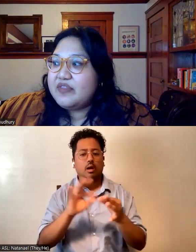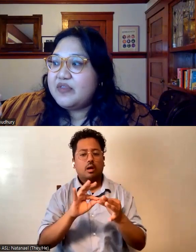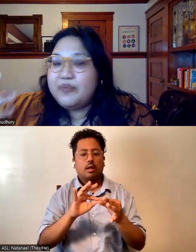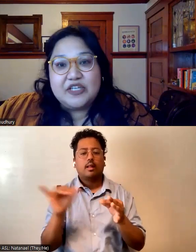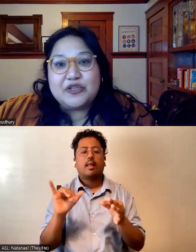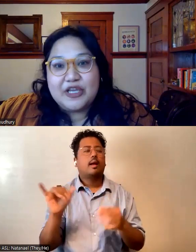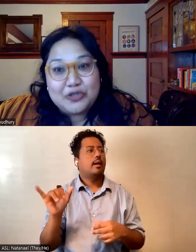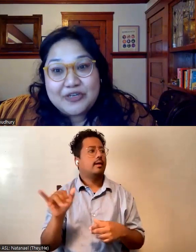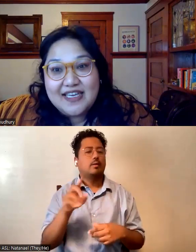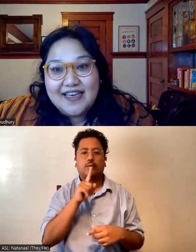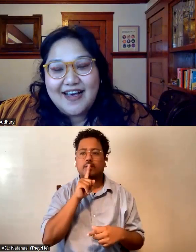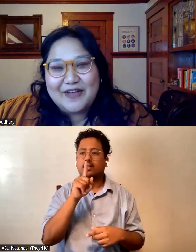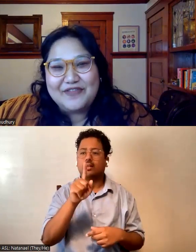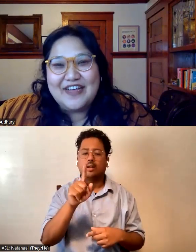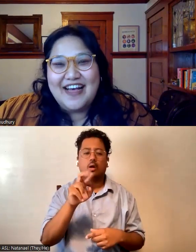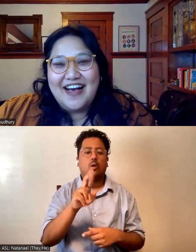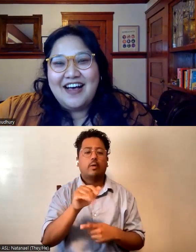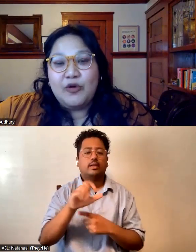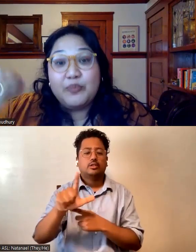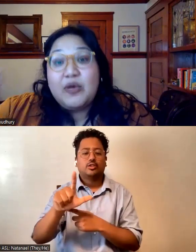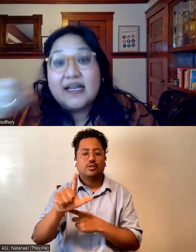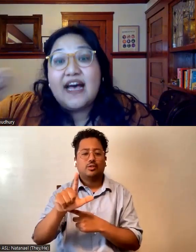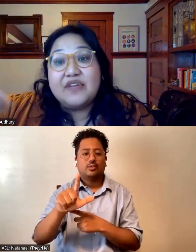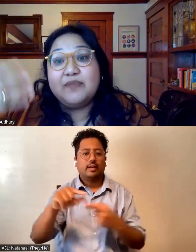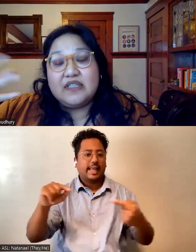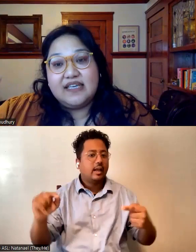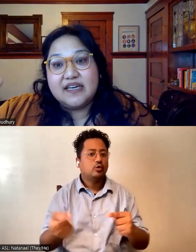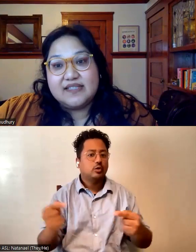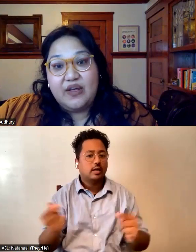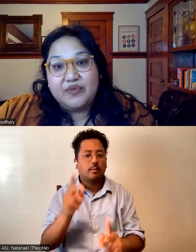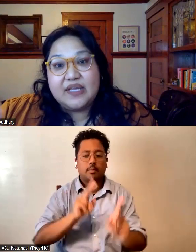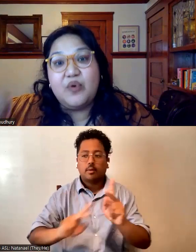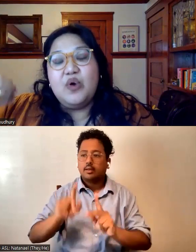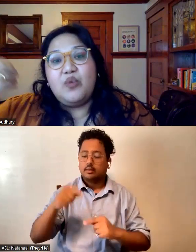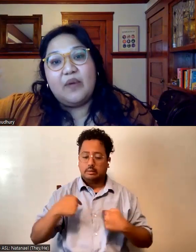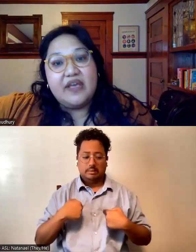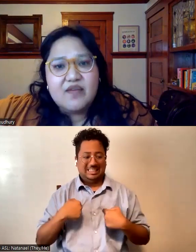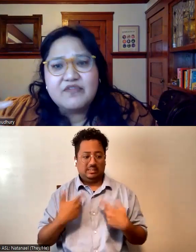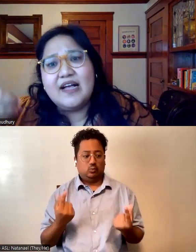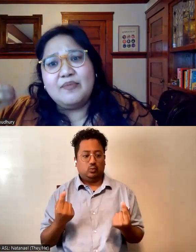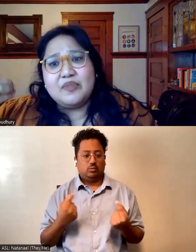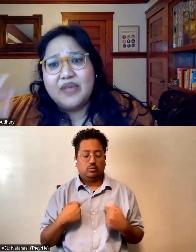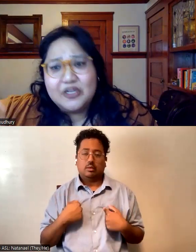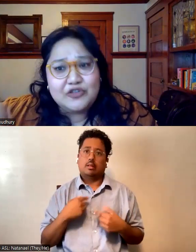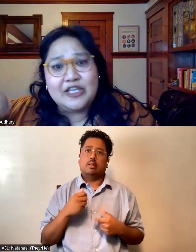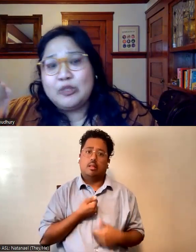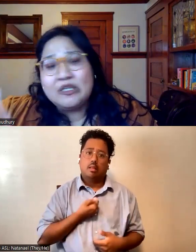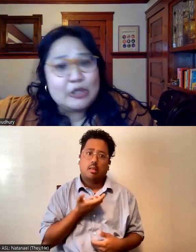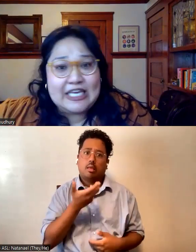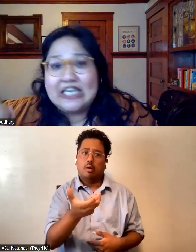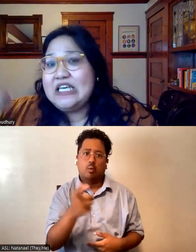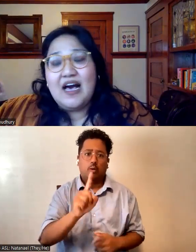of like the racial injury of, or us having to place ourselves like where we come from,